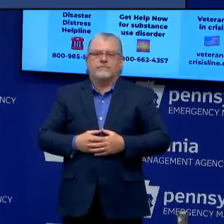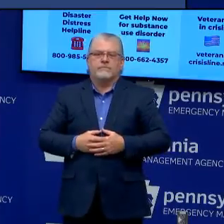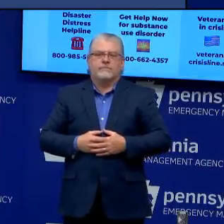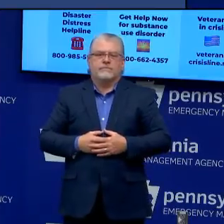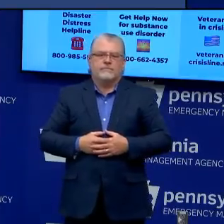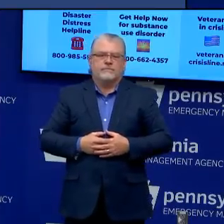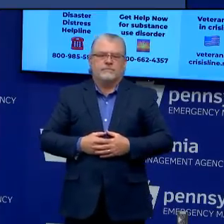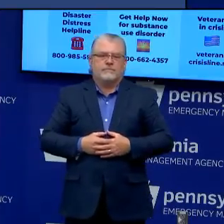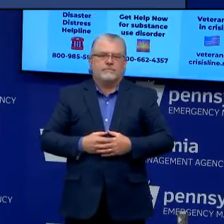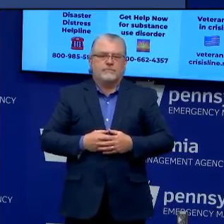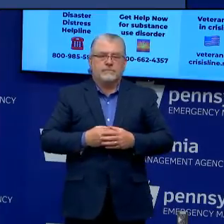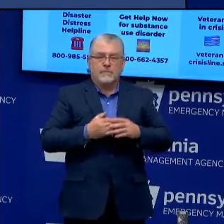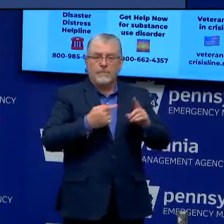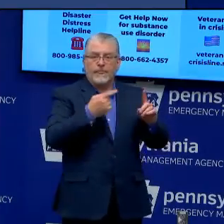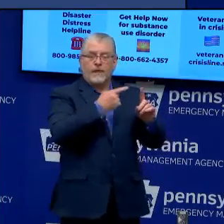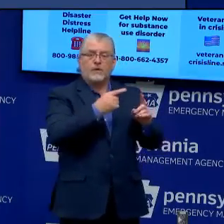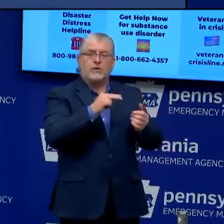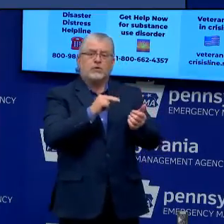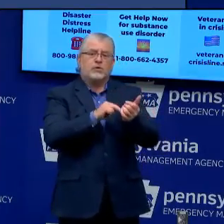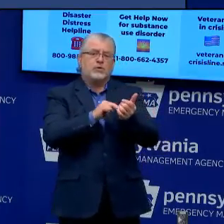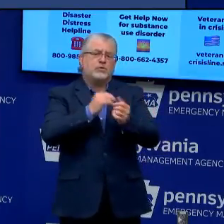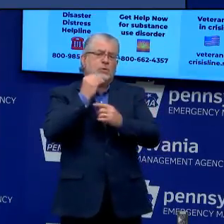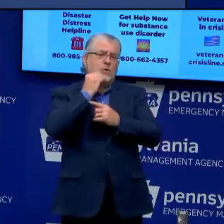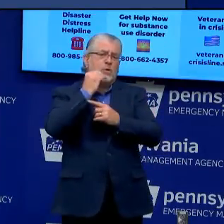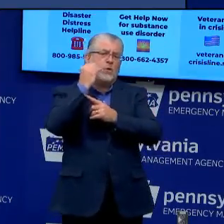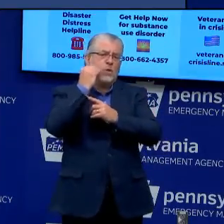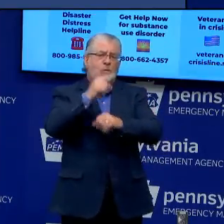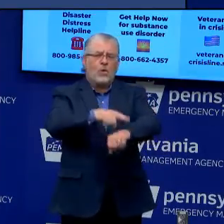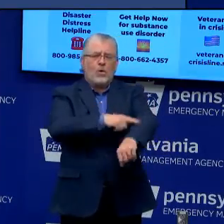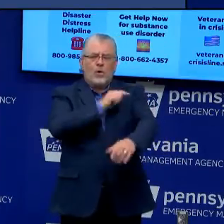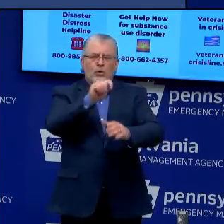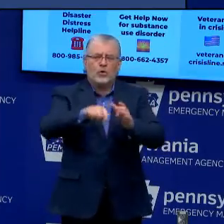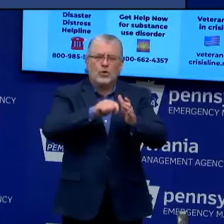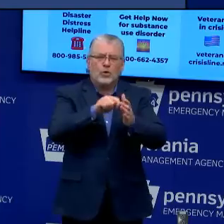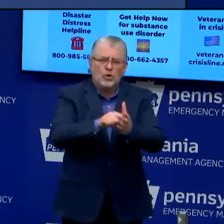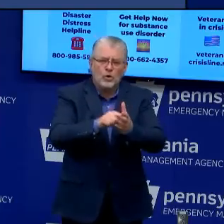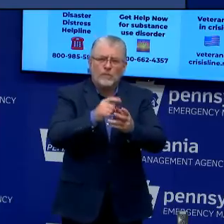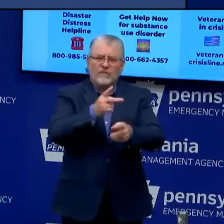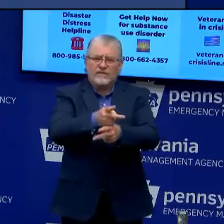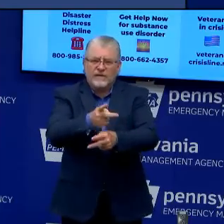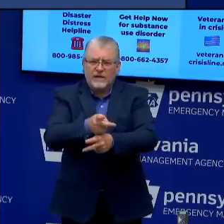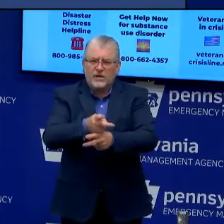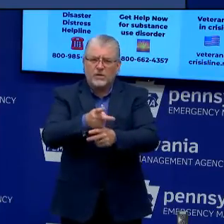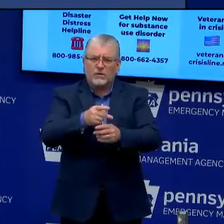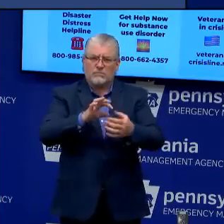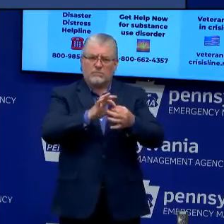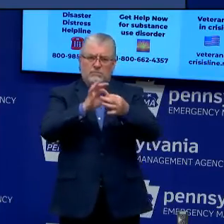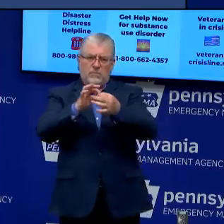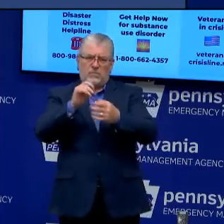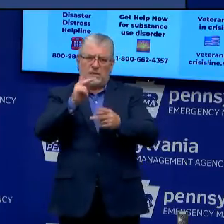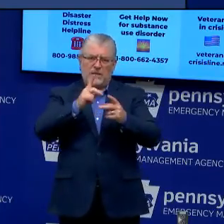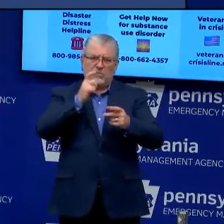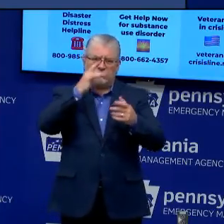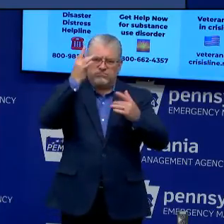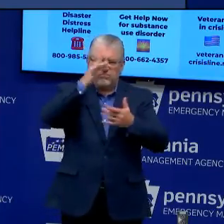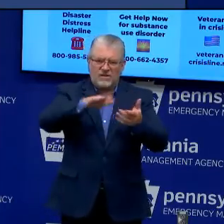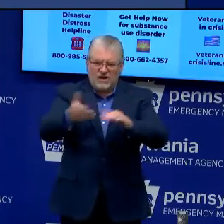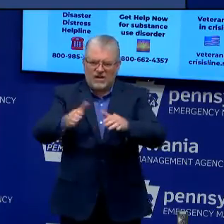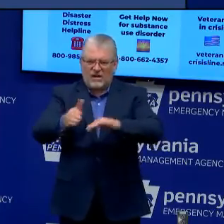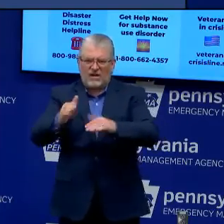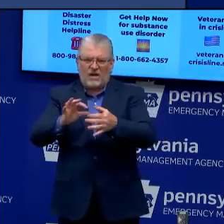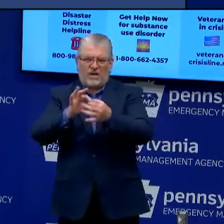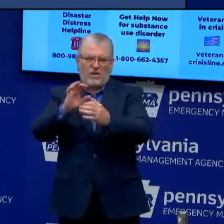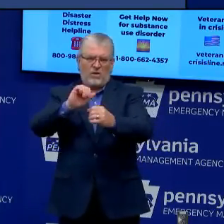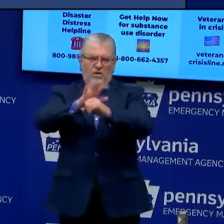care facilities reporting their COVID-19 cases and deaths to the state? How and when is this information added to the state's